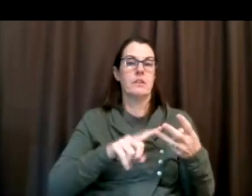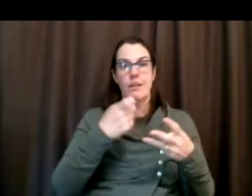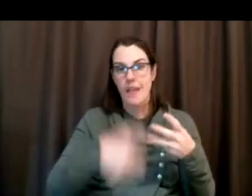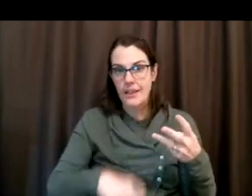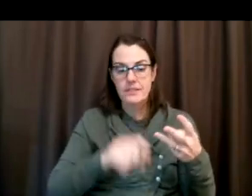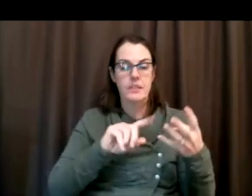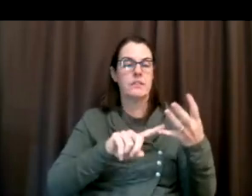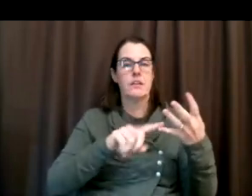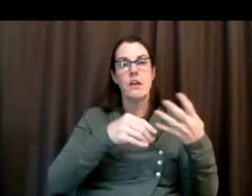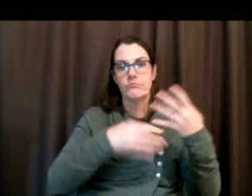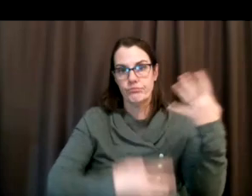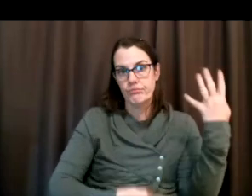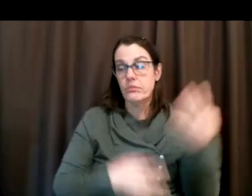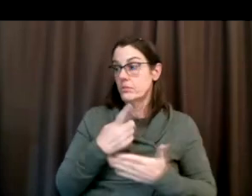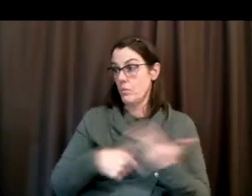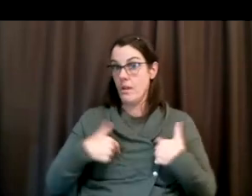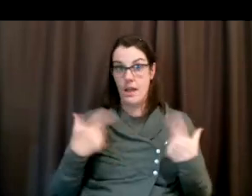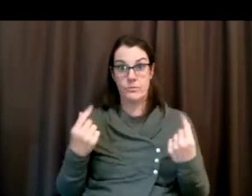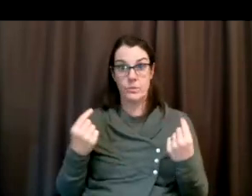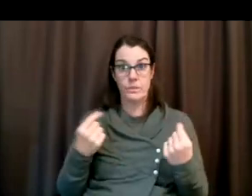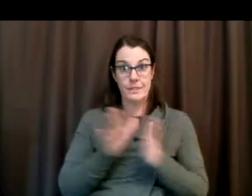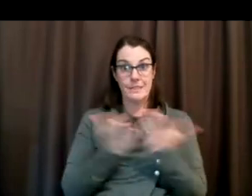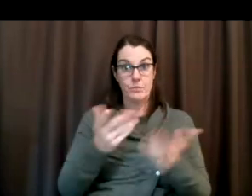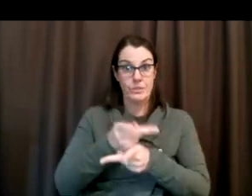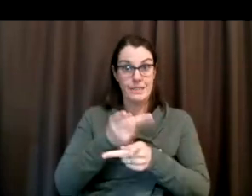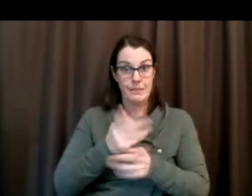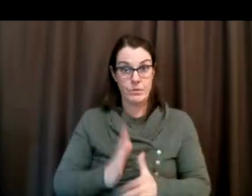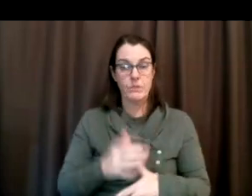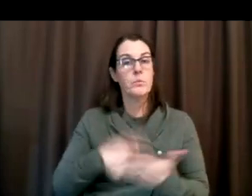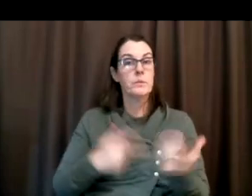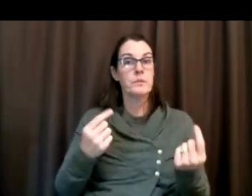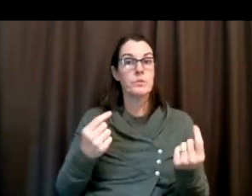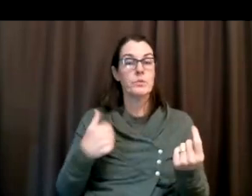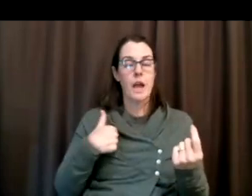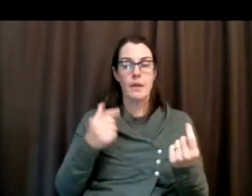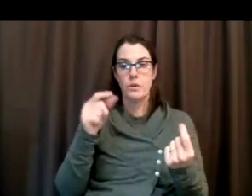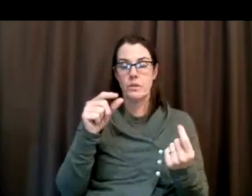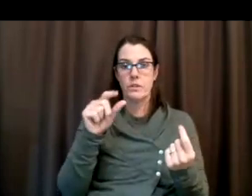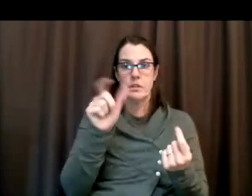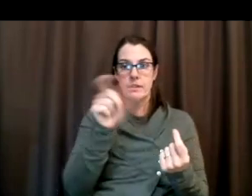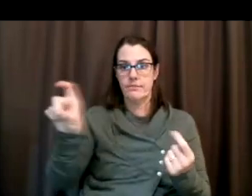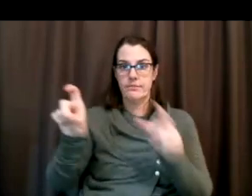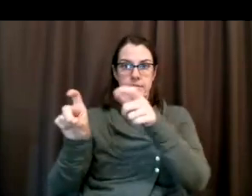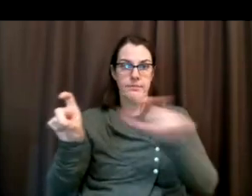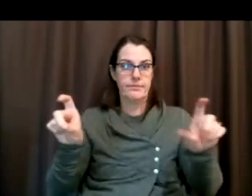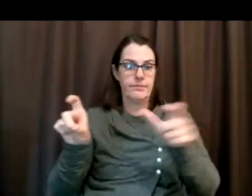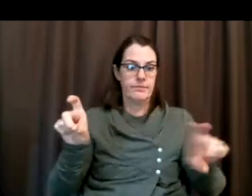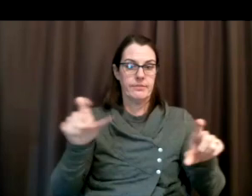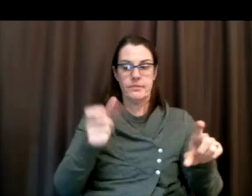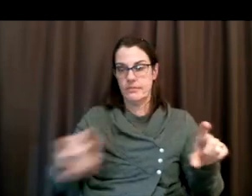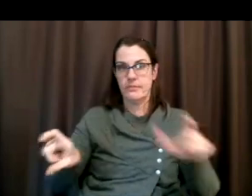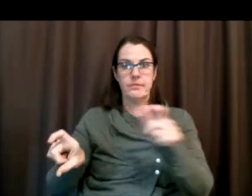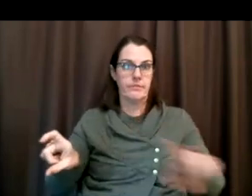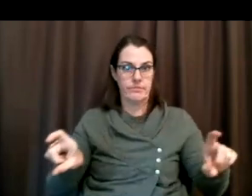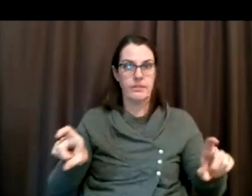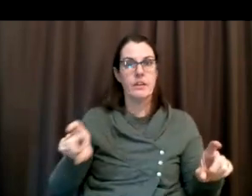as the bookkeeper is I'm going to go in and I'm going to break out these lines. I'm going to add additional lines or reclassify